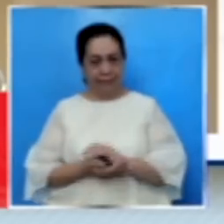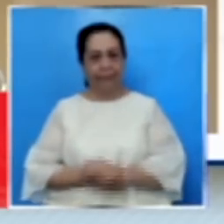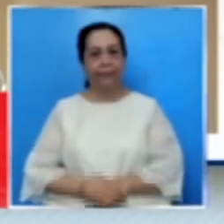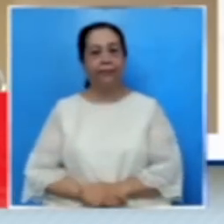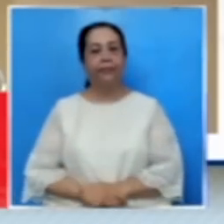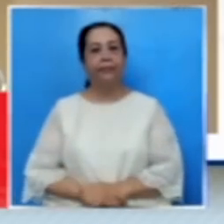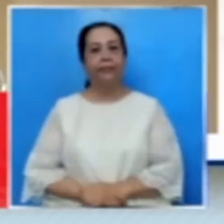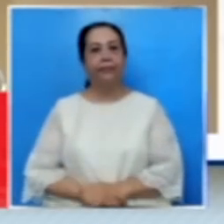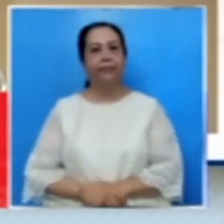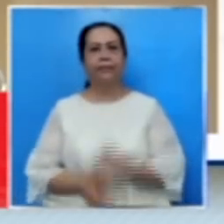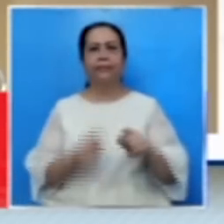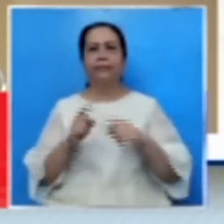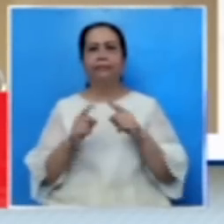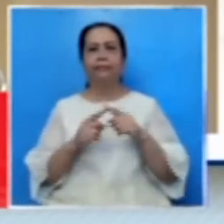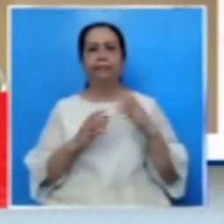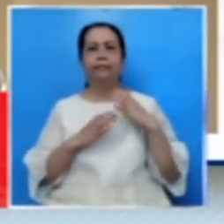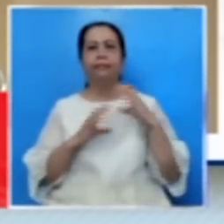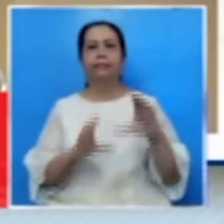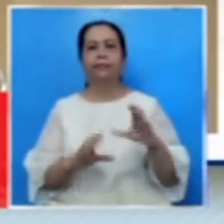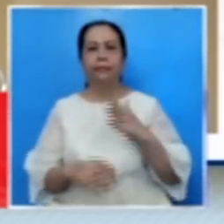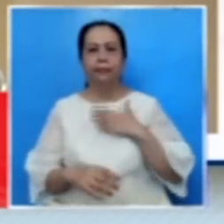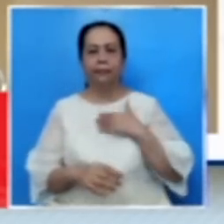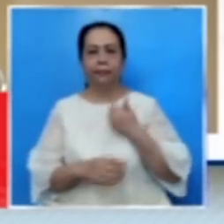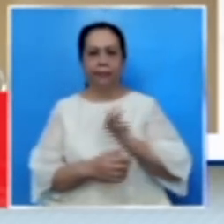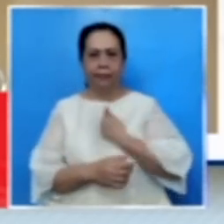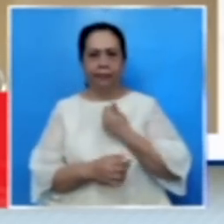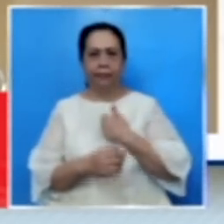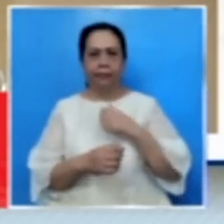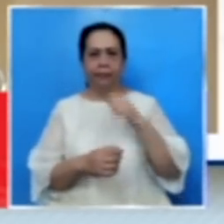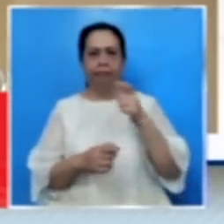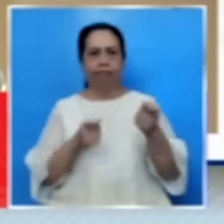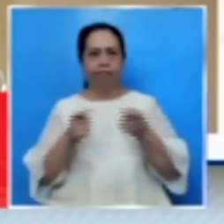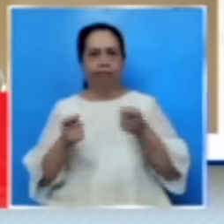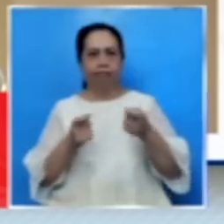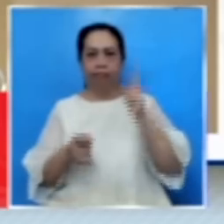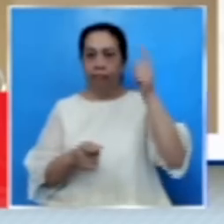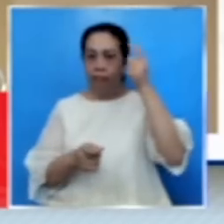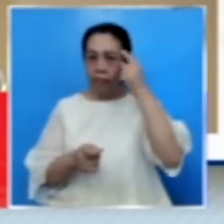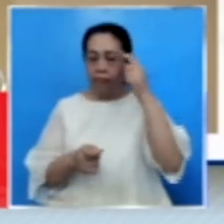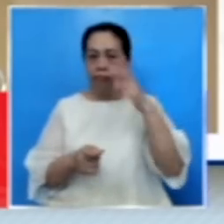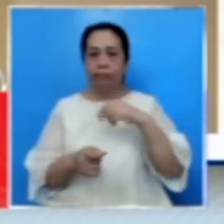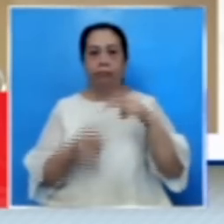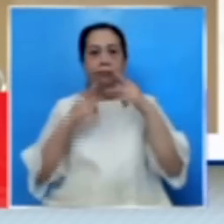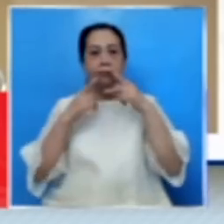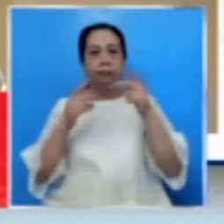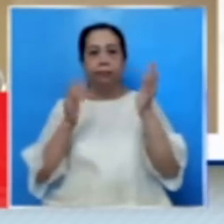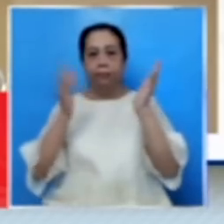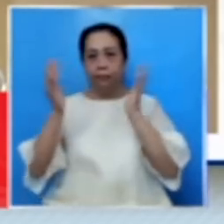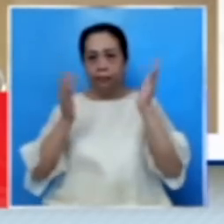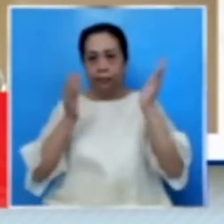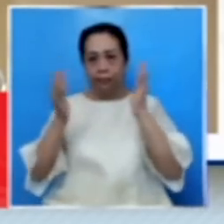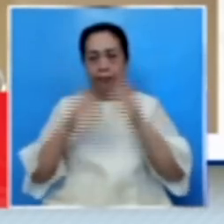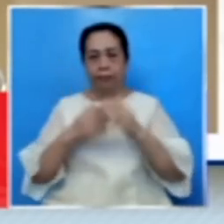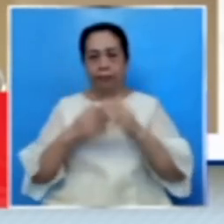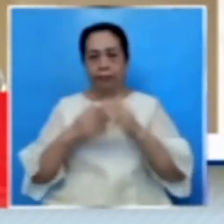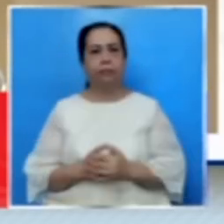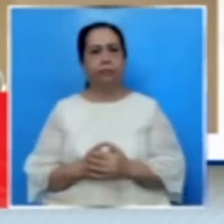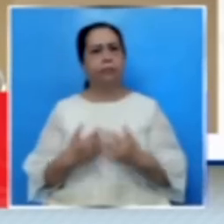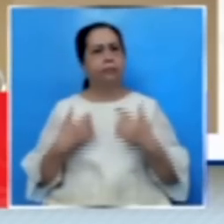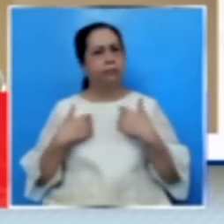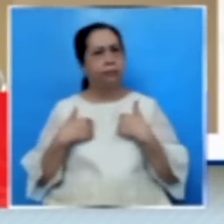When I committed myself to governance and public service, I was